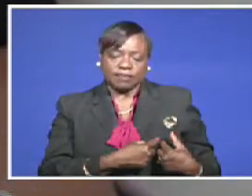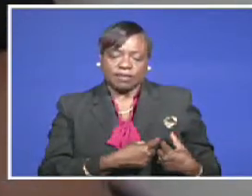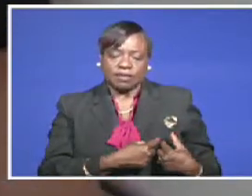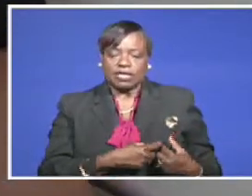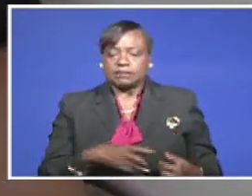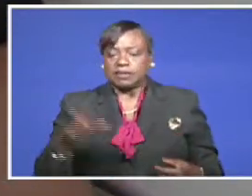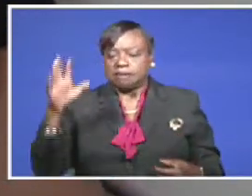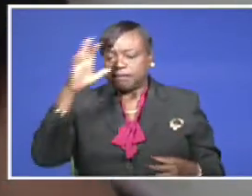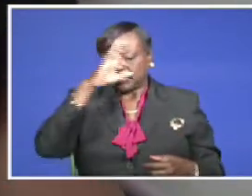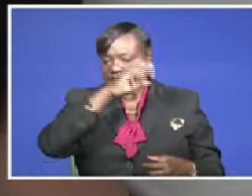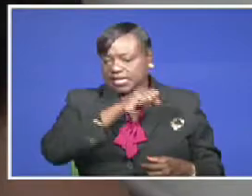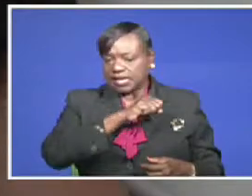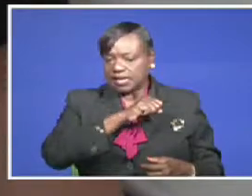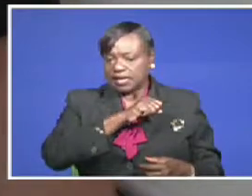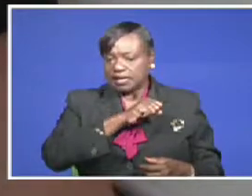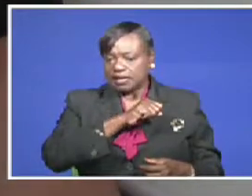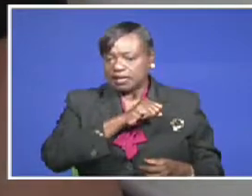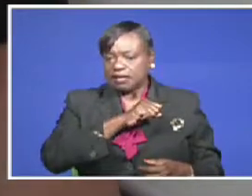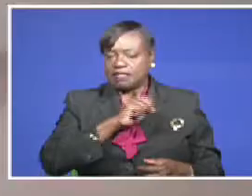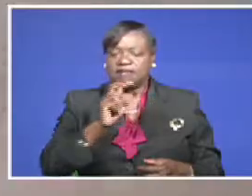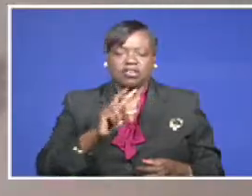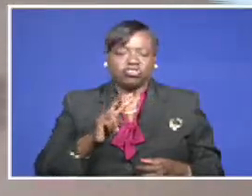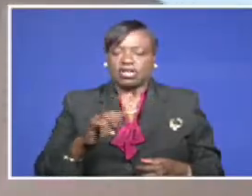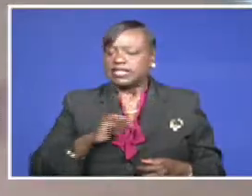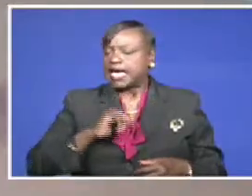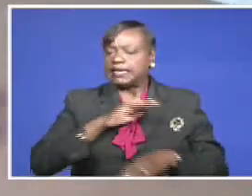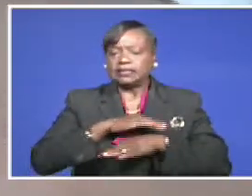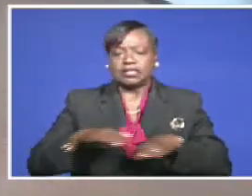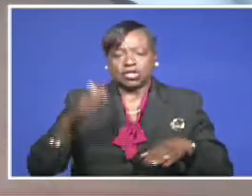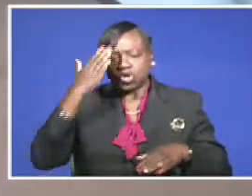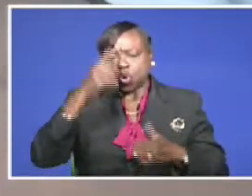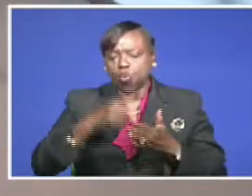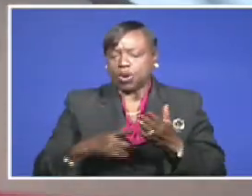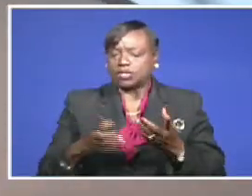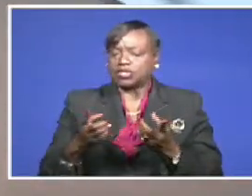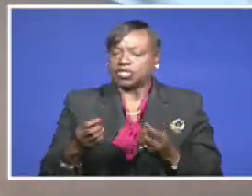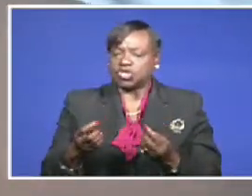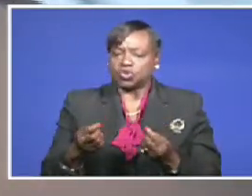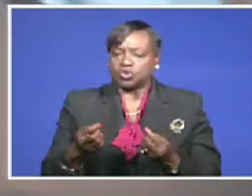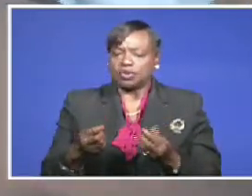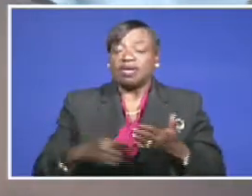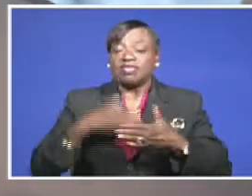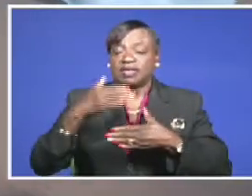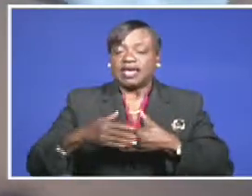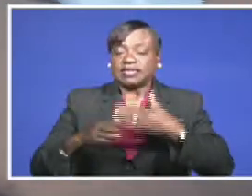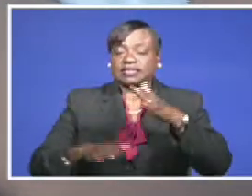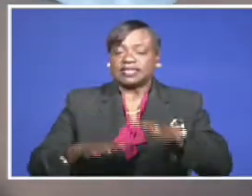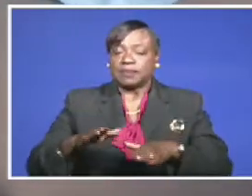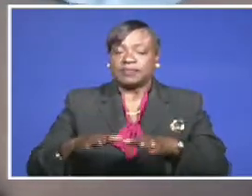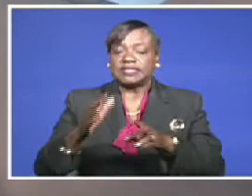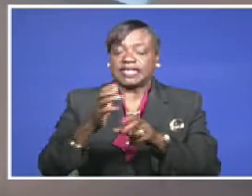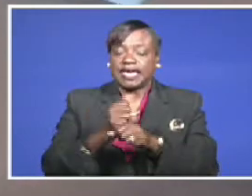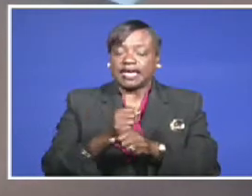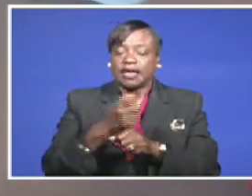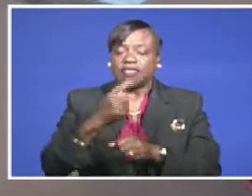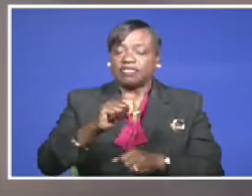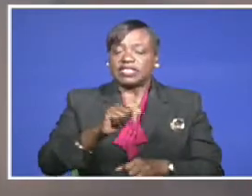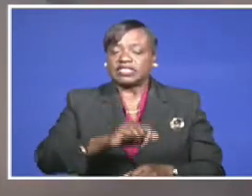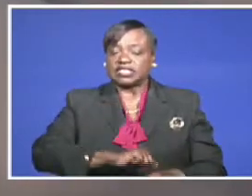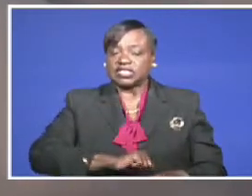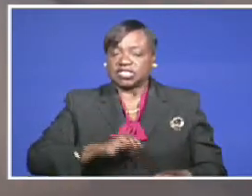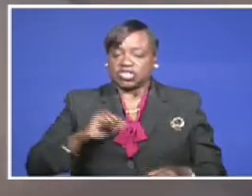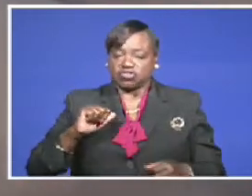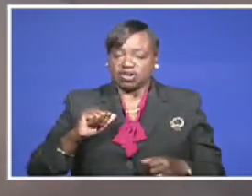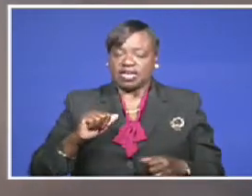ventricles. I didn't know what to do. The next step was to get that complex surgery that little Tayshawn needed to save